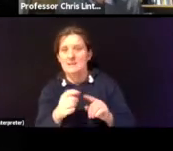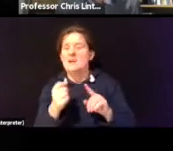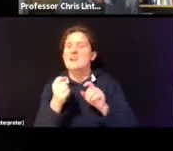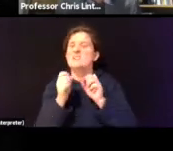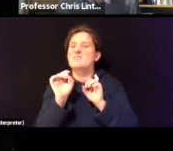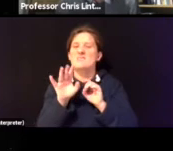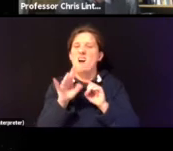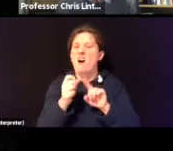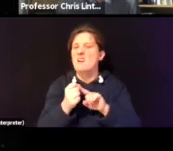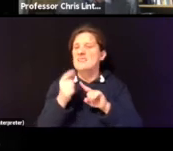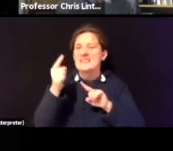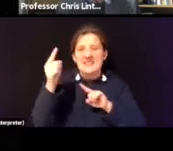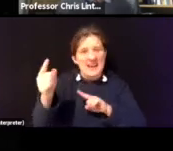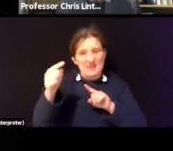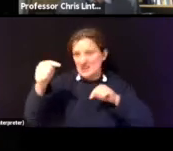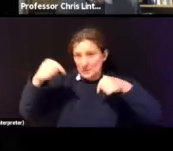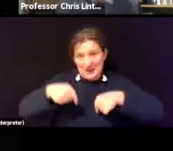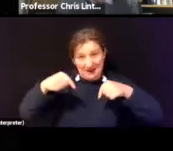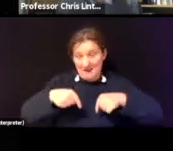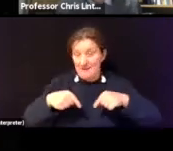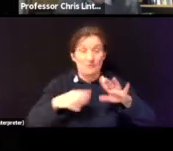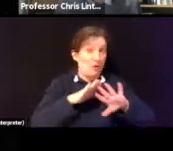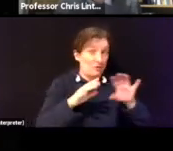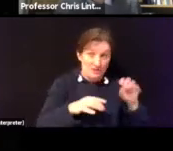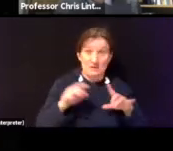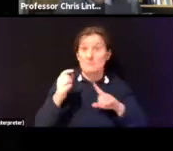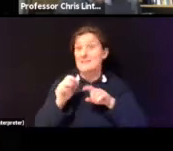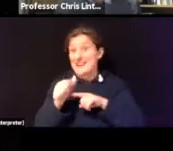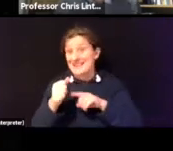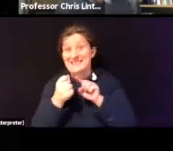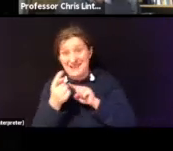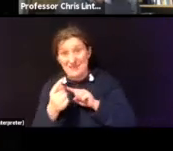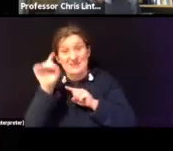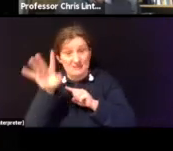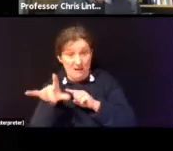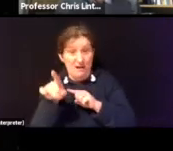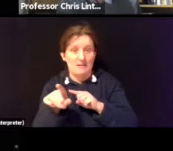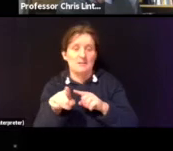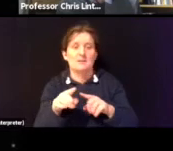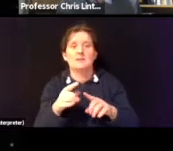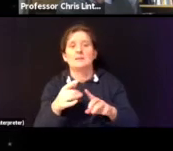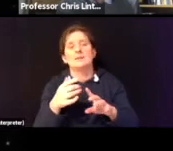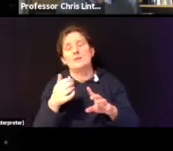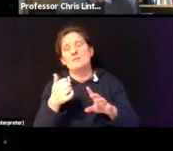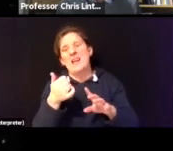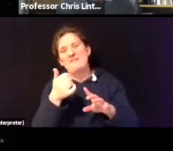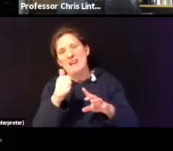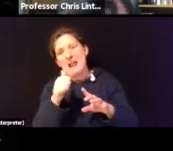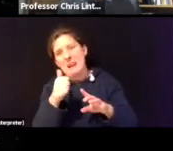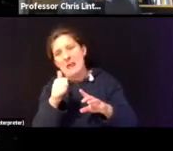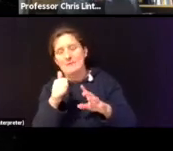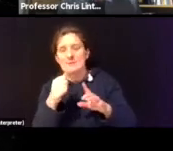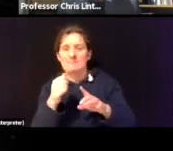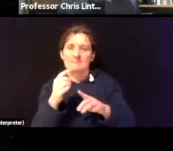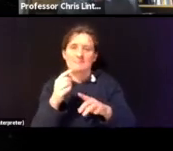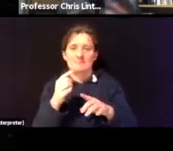bit, 20% more massive than the Earth, and orbits this faint star every 11 and a bit days. So there are